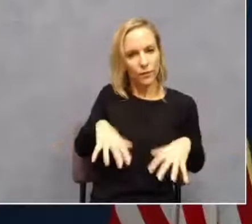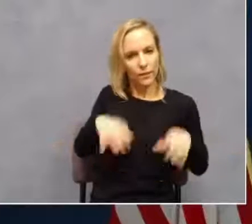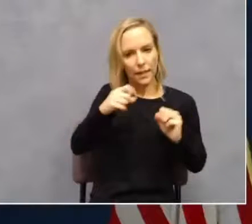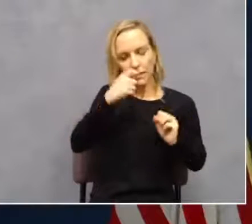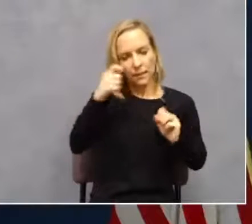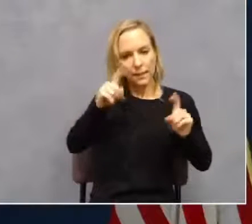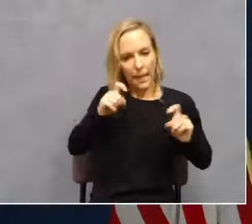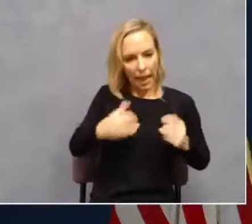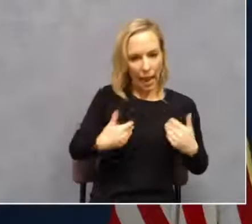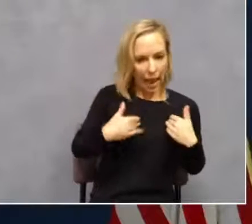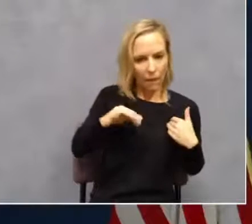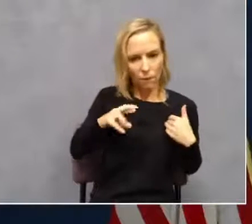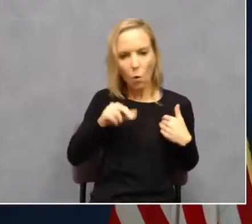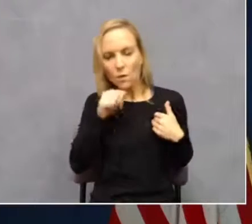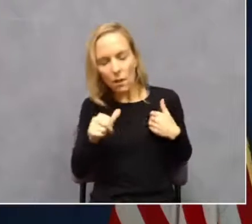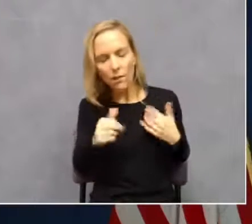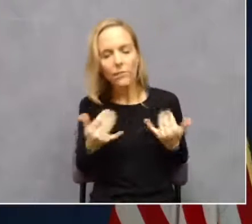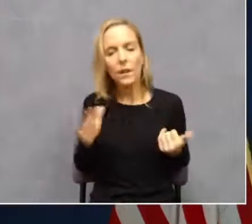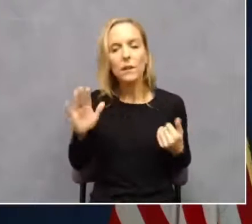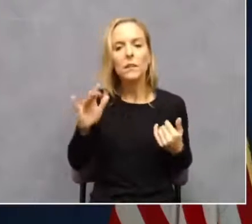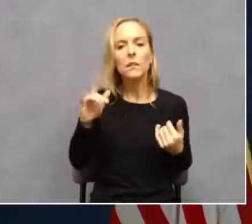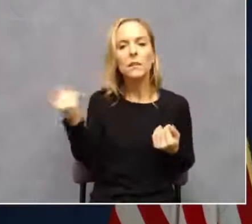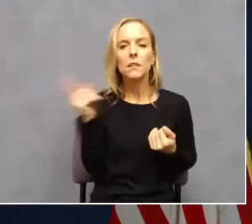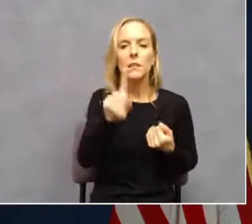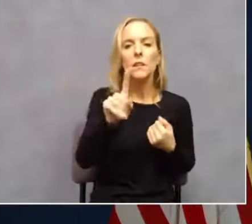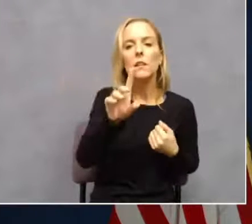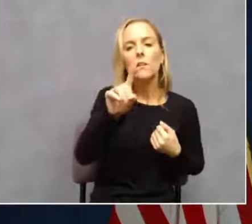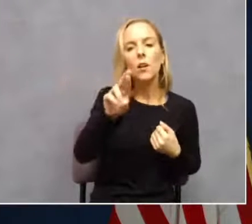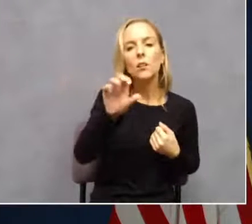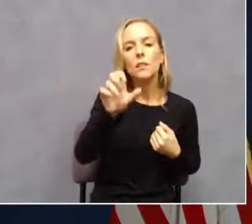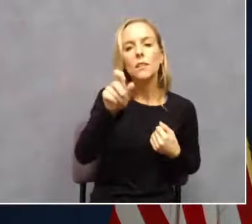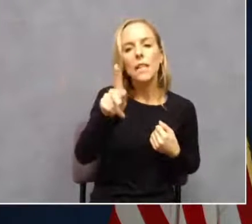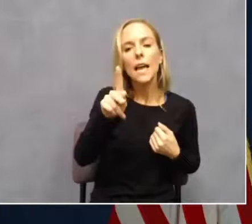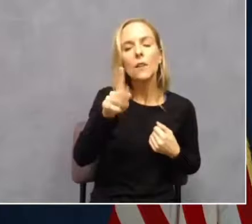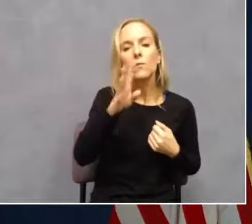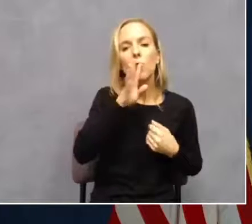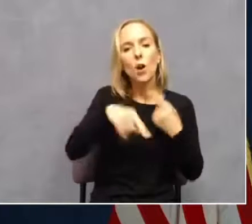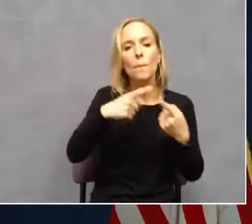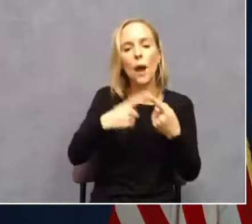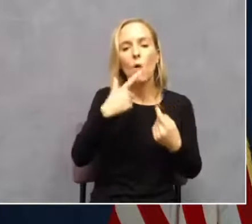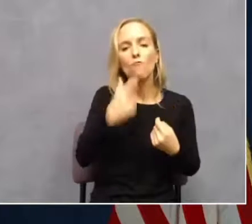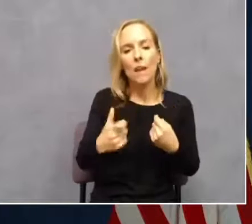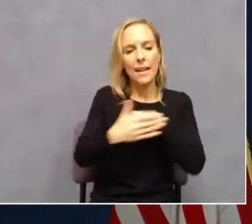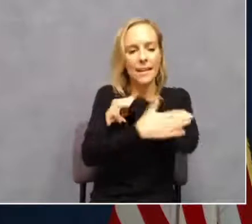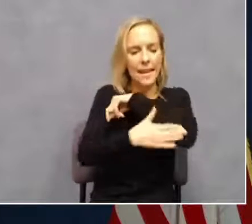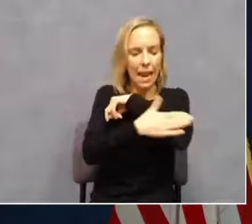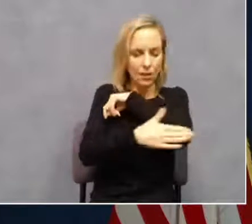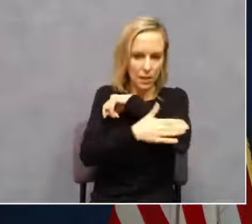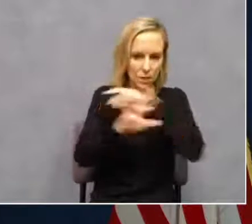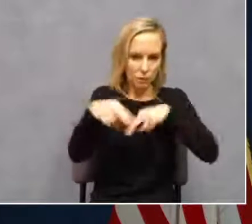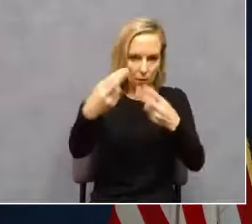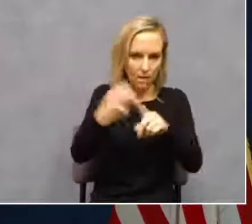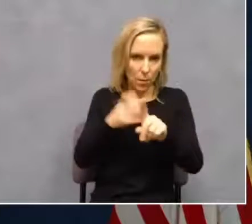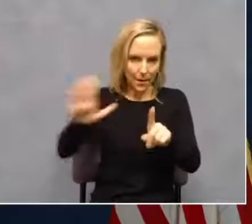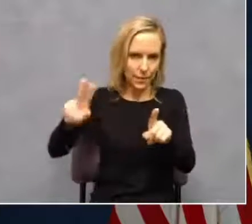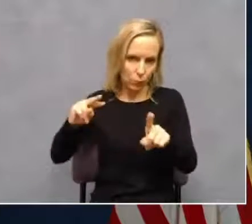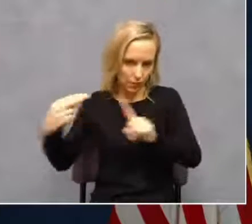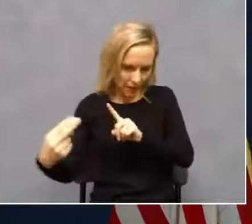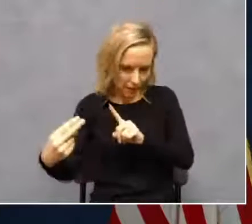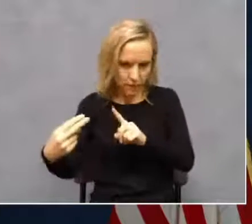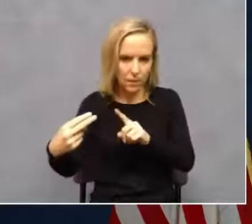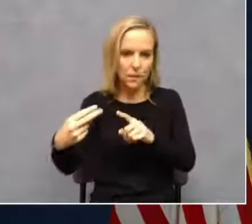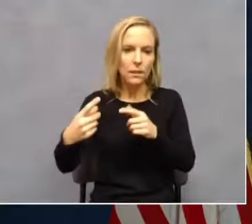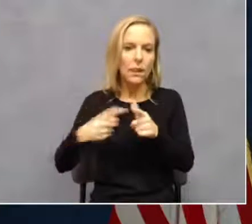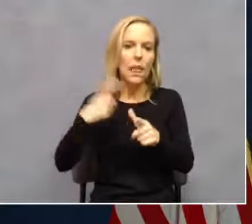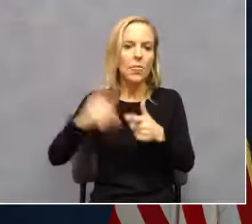here and to talk about our red county recommendations from his perspective, and then we will open it up to